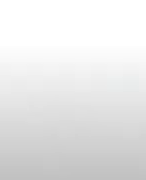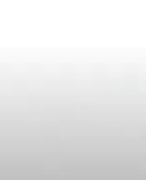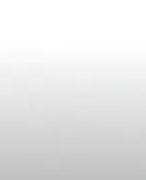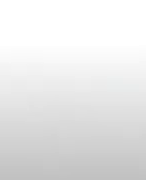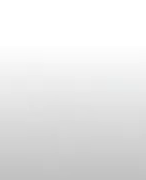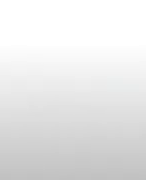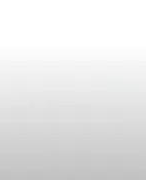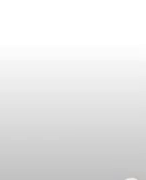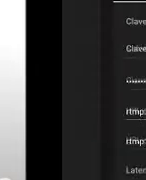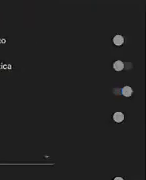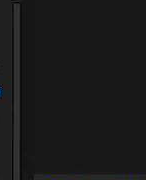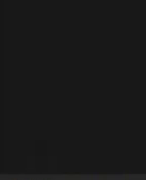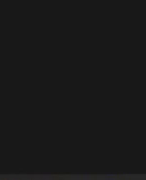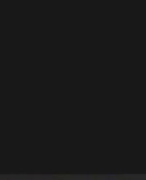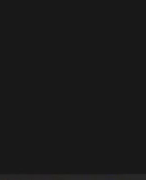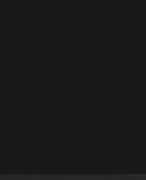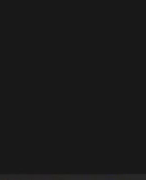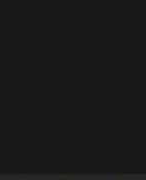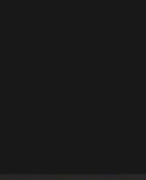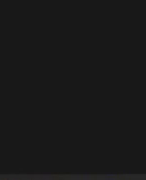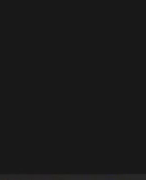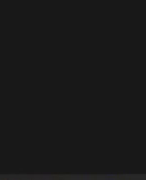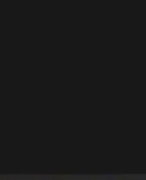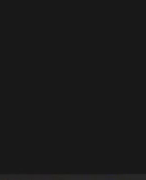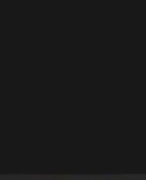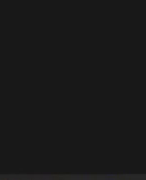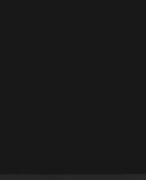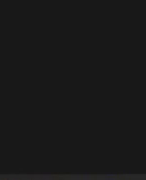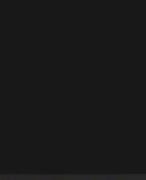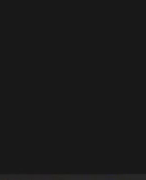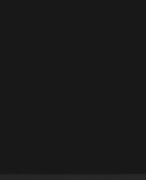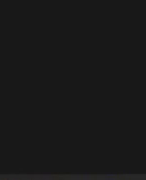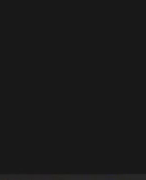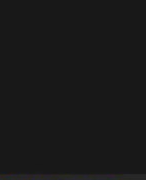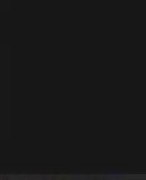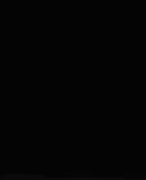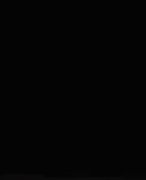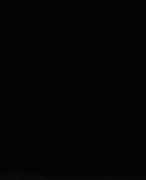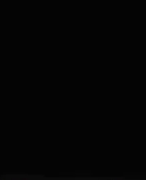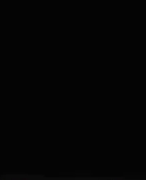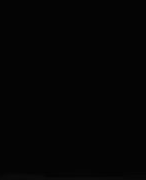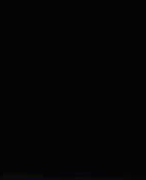president tomorrow morning.